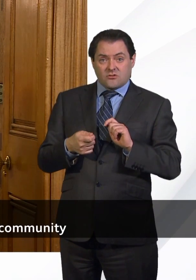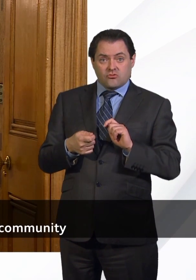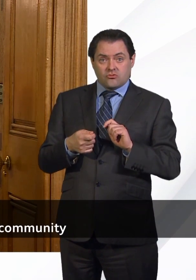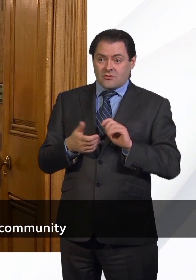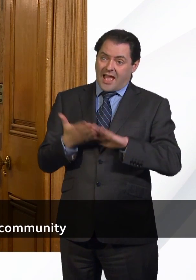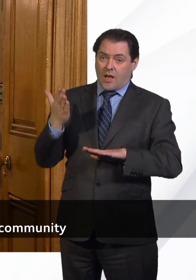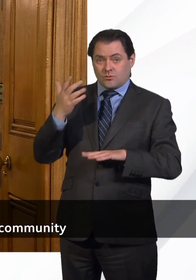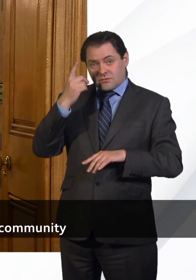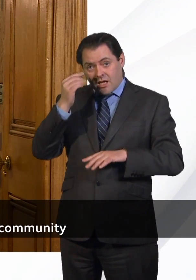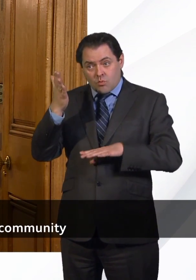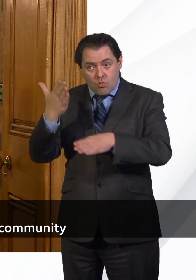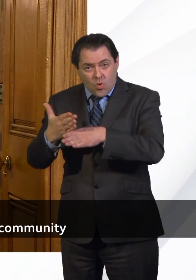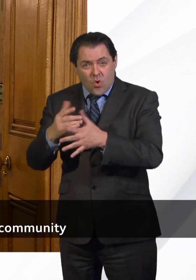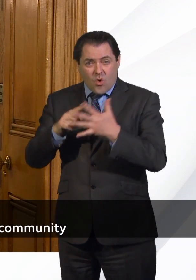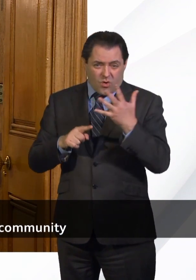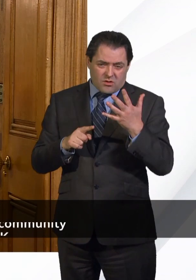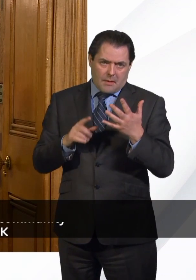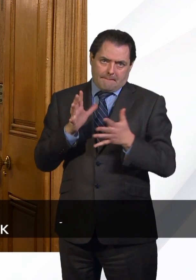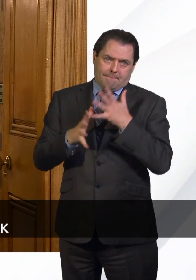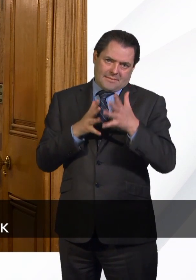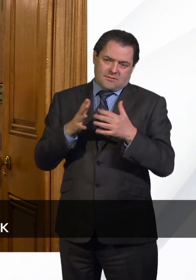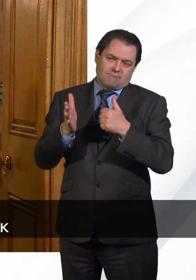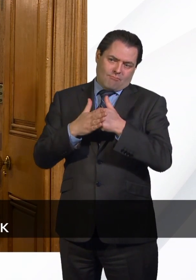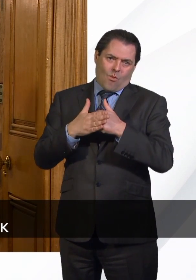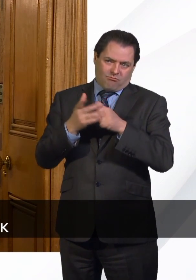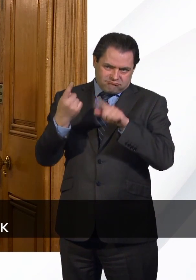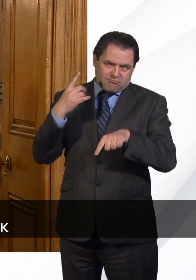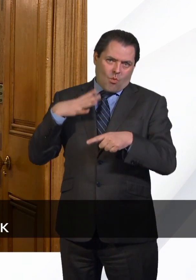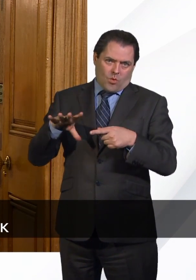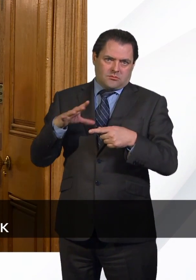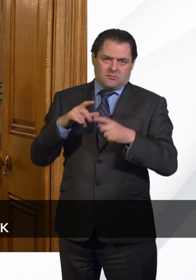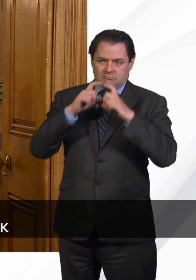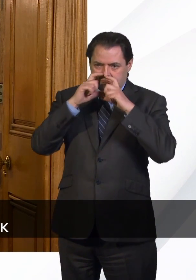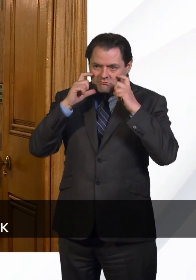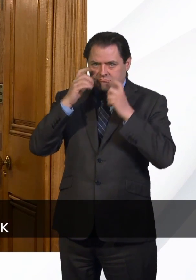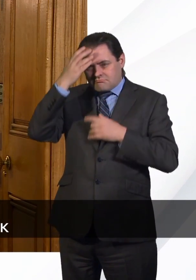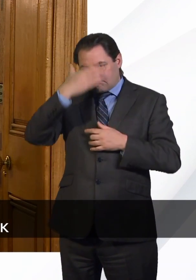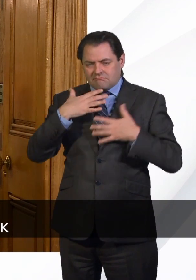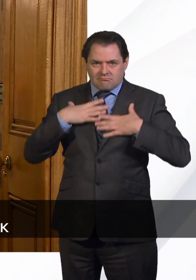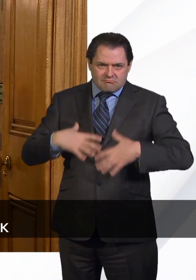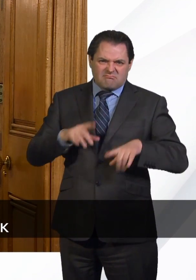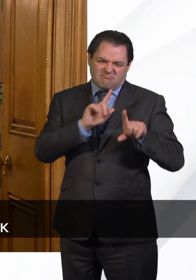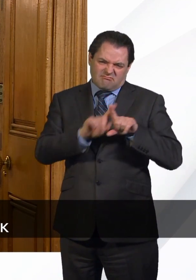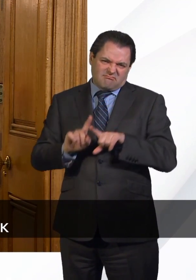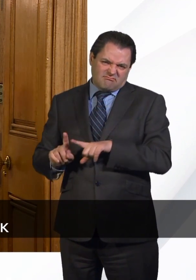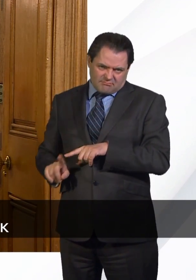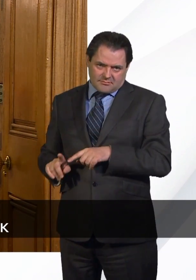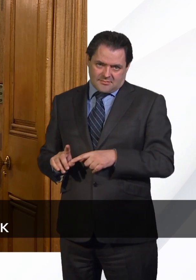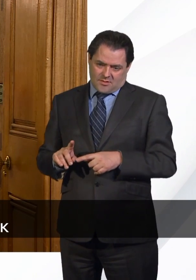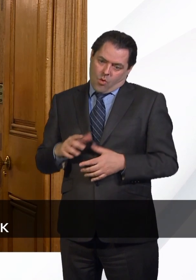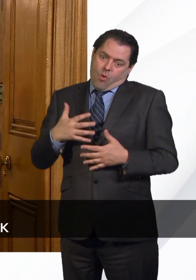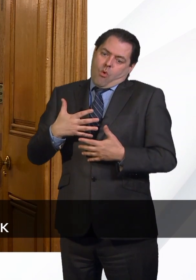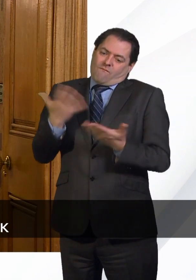to the NHS and social care and those other essential services who need it to keep the people delivering